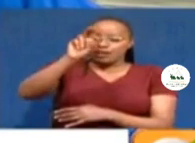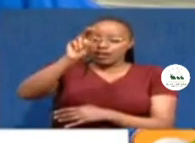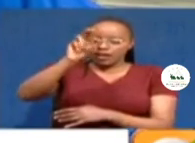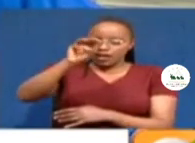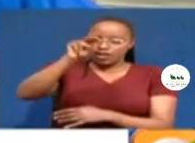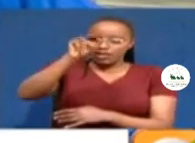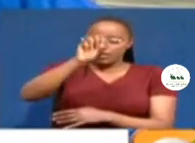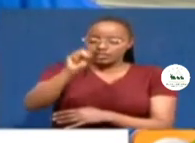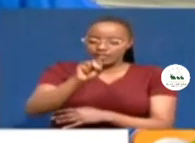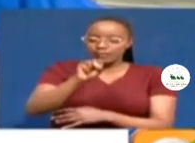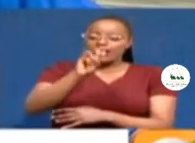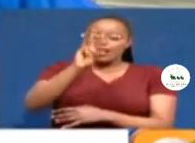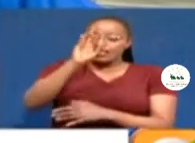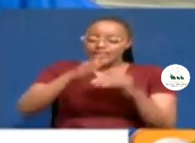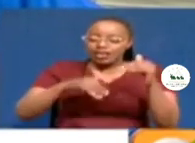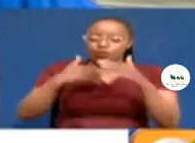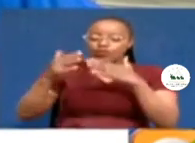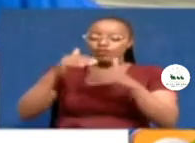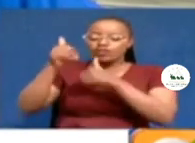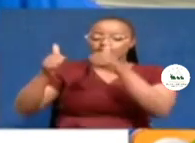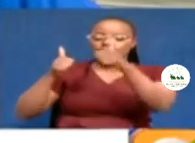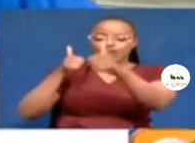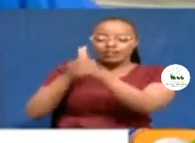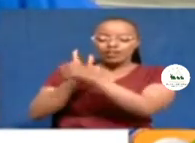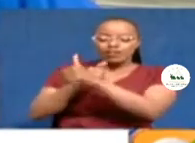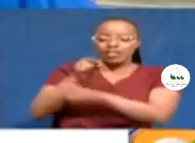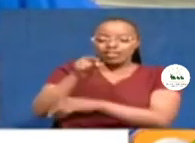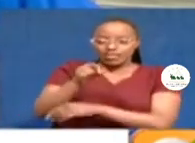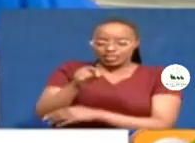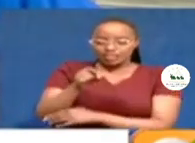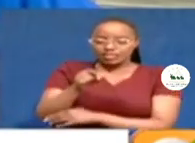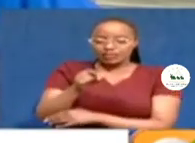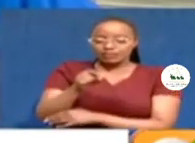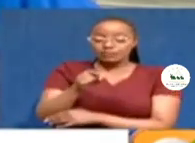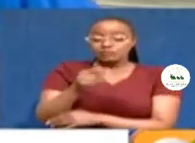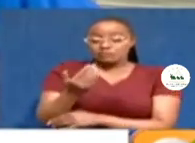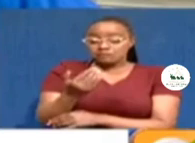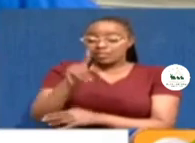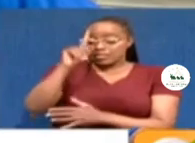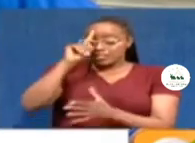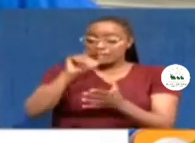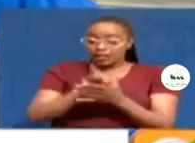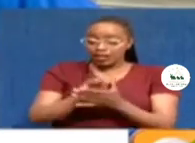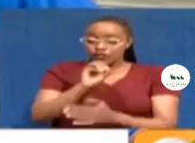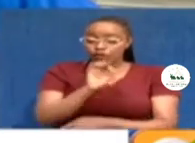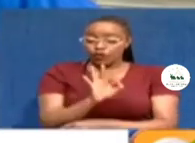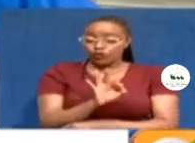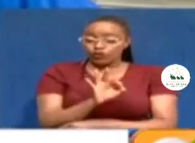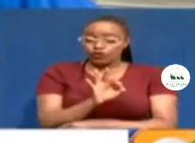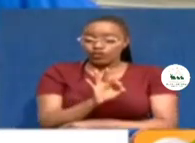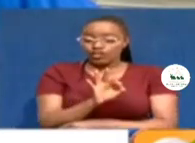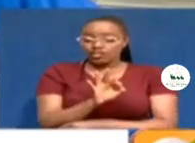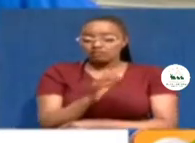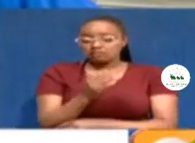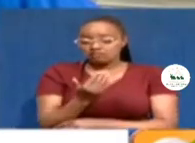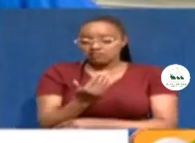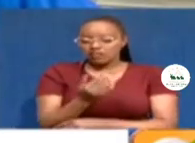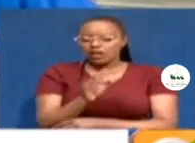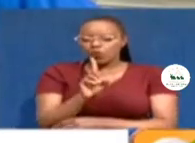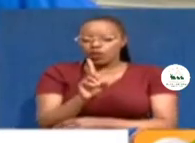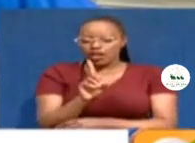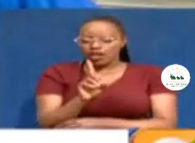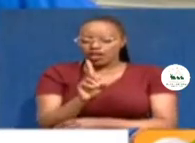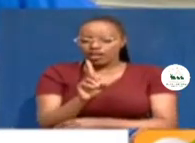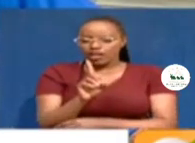than what sits behind it. Prebendalism, that belief that one of